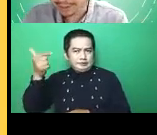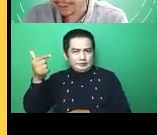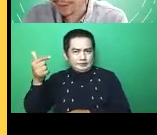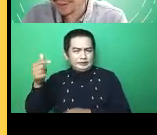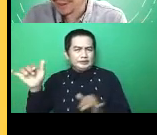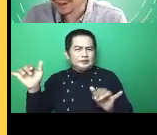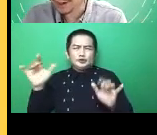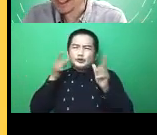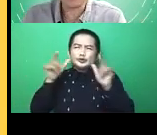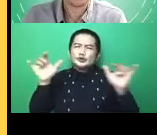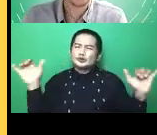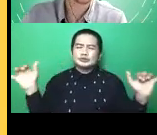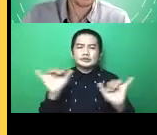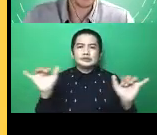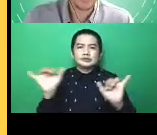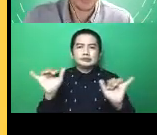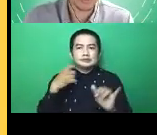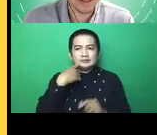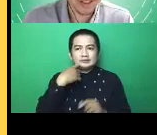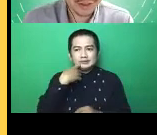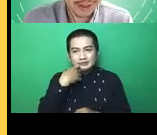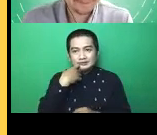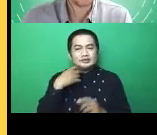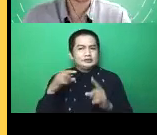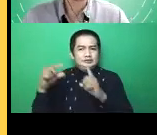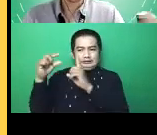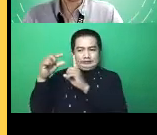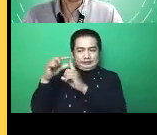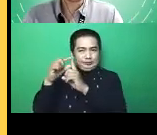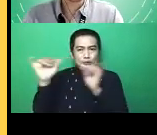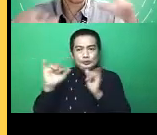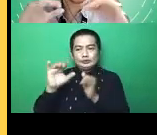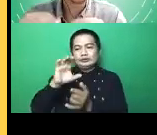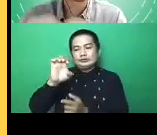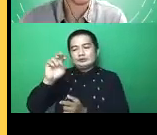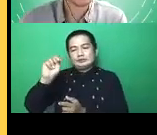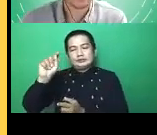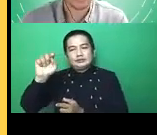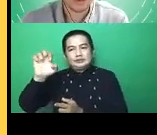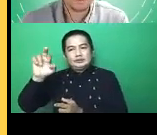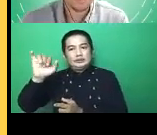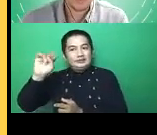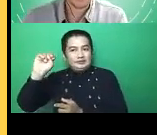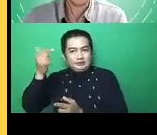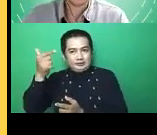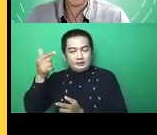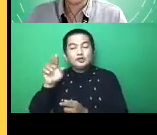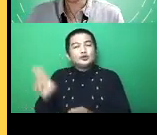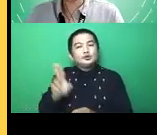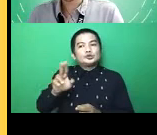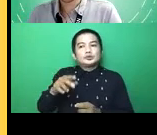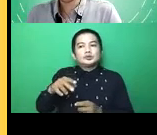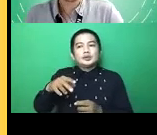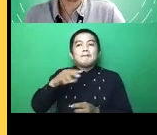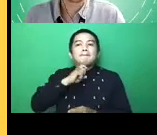discussed about SLS, right? It uses the same word, sintering. But the difference here is it uses metal powder. And so a lot of